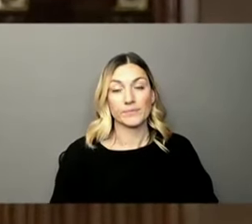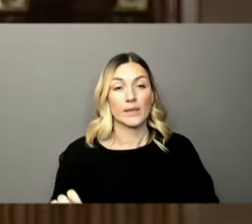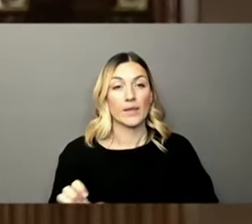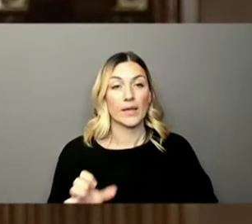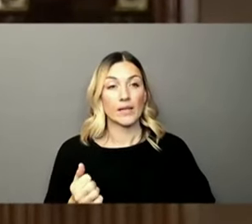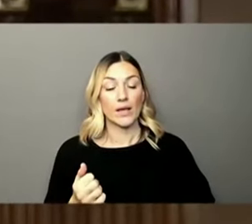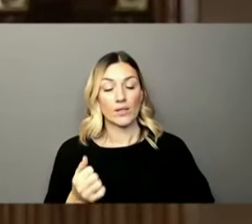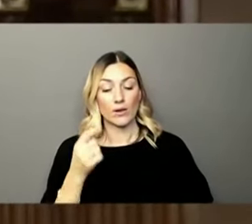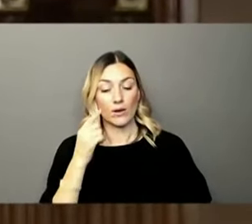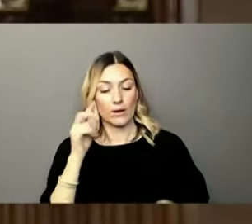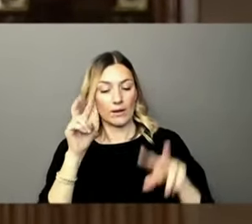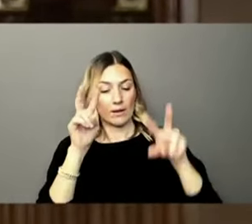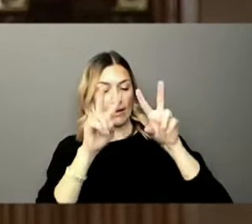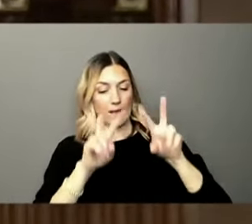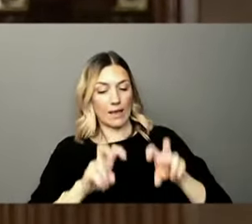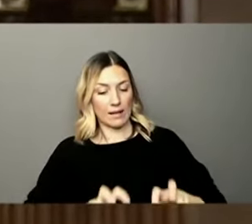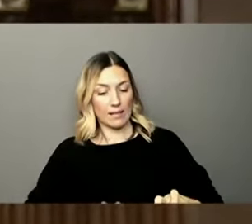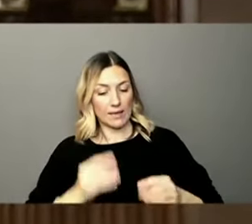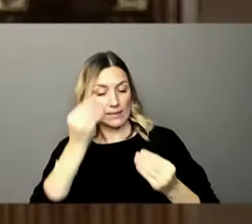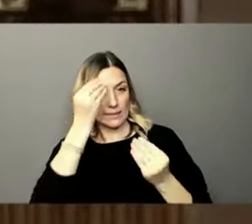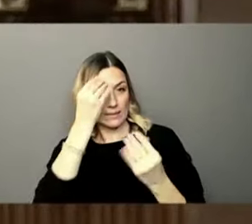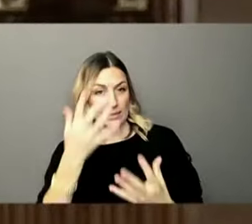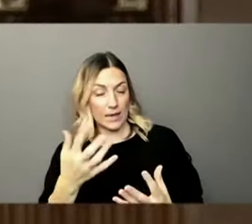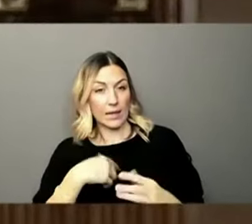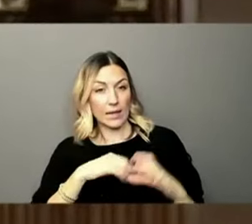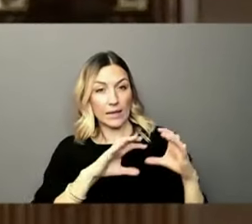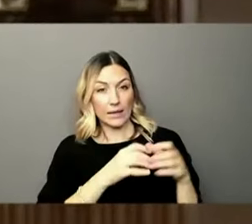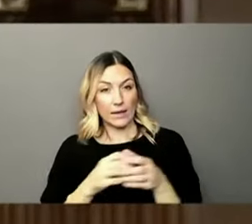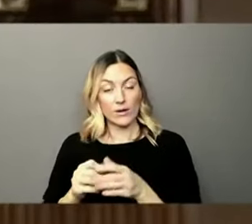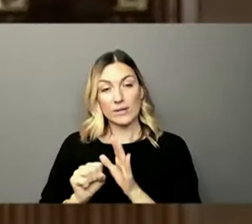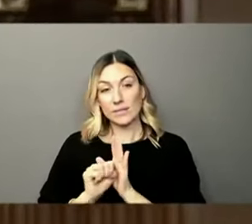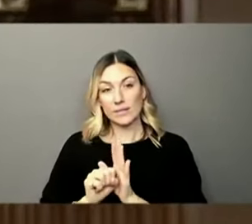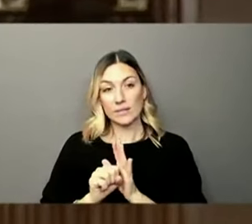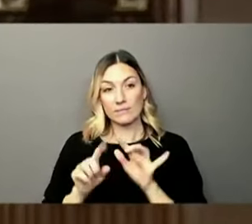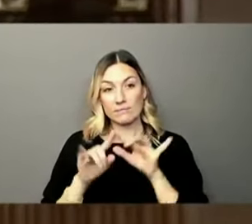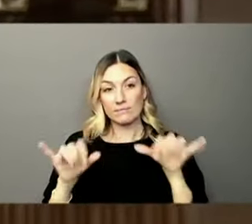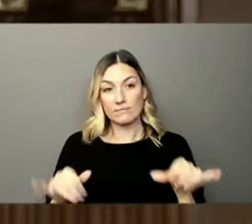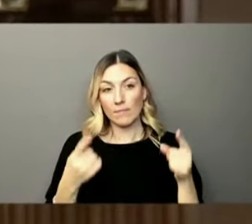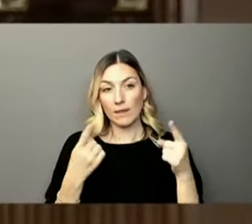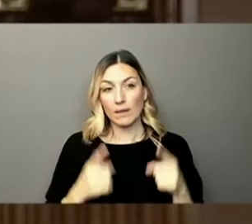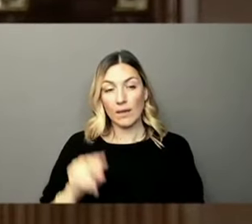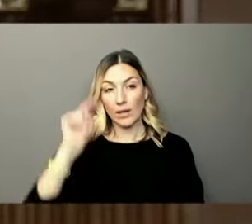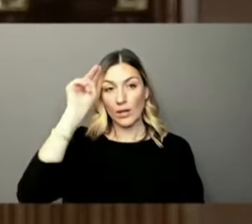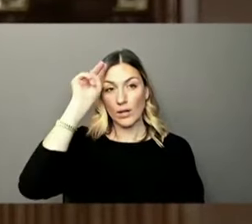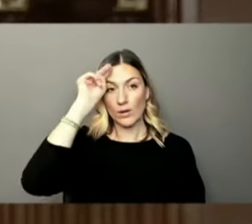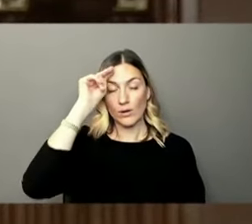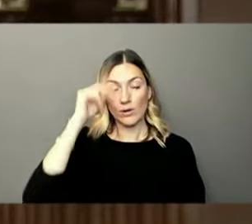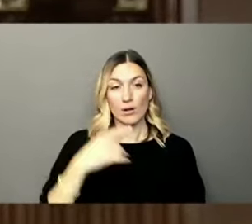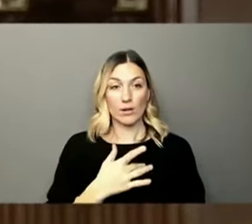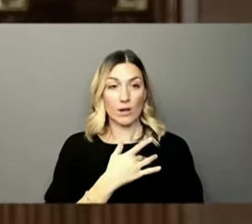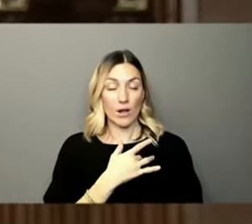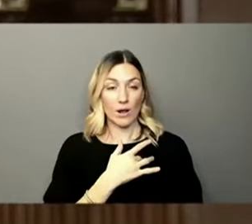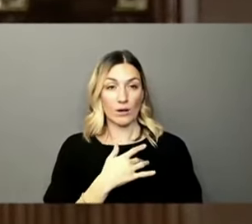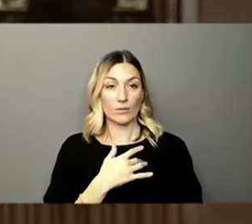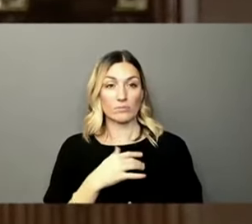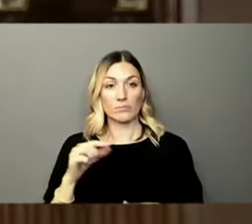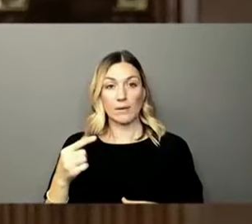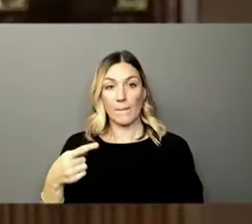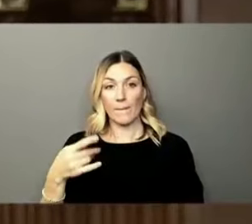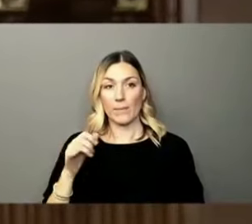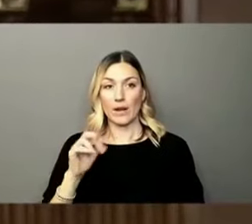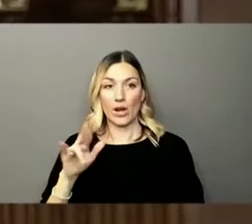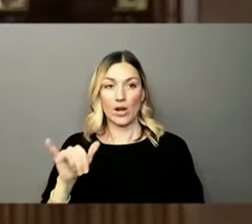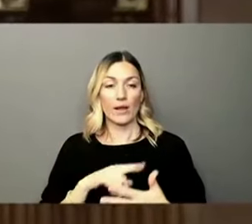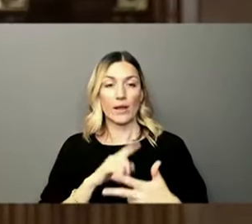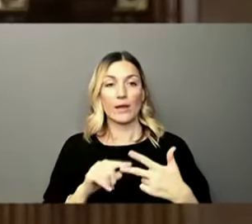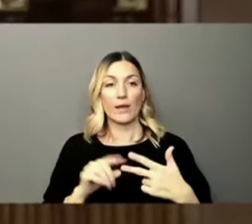from thousands of patients categorizing symptom co-occurrence into neurological, cardiopulmonary, gastrointestinal, and comorbid